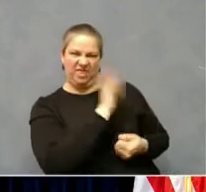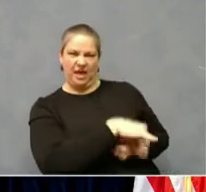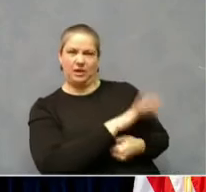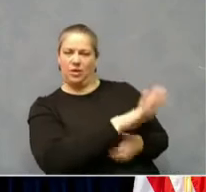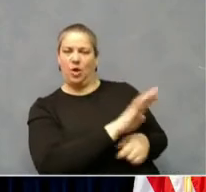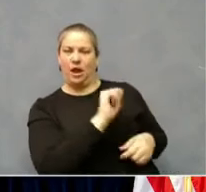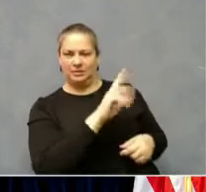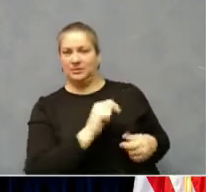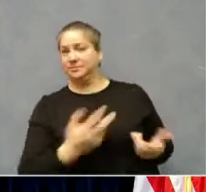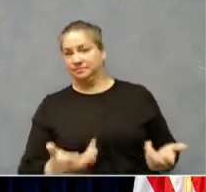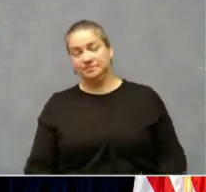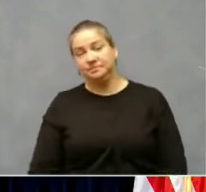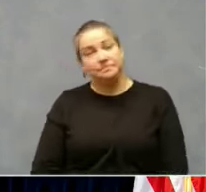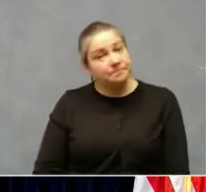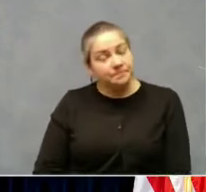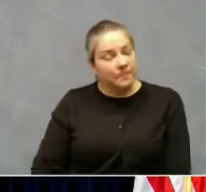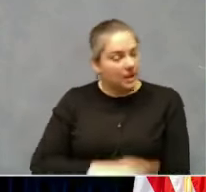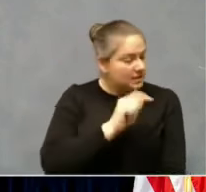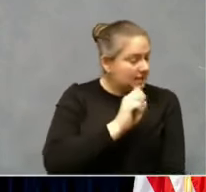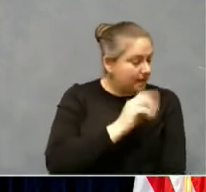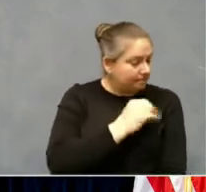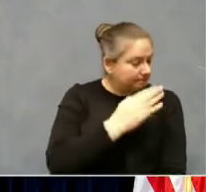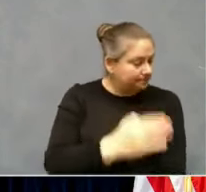Tom Latek, Kentucky Today.